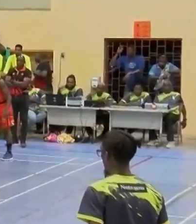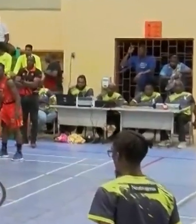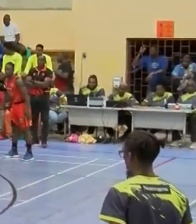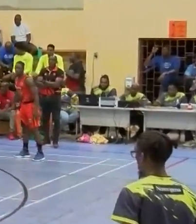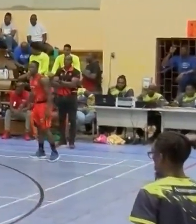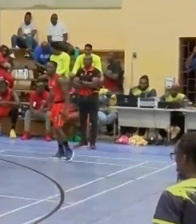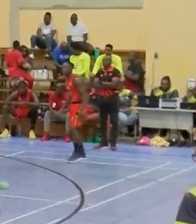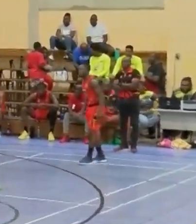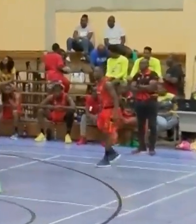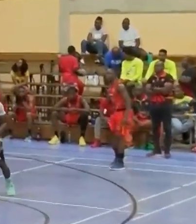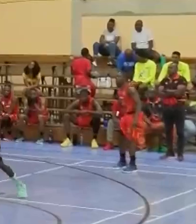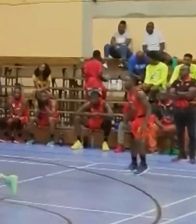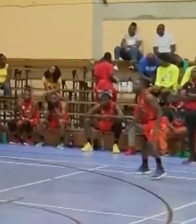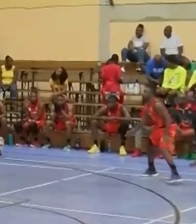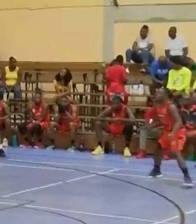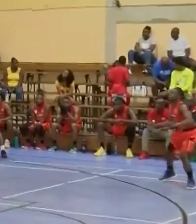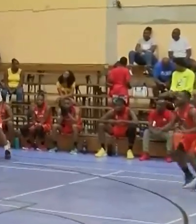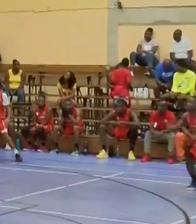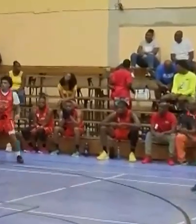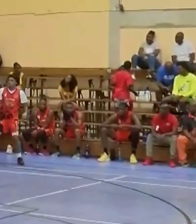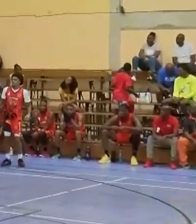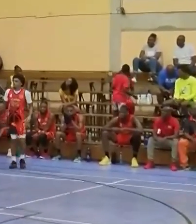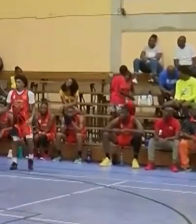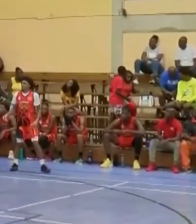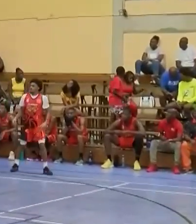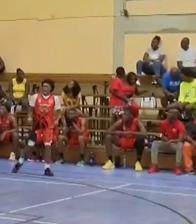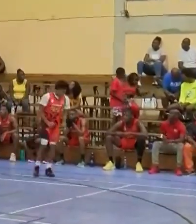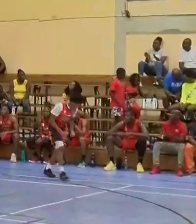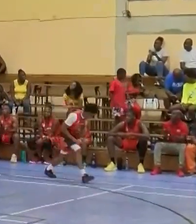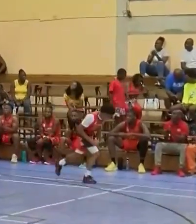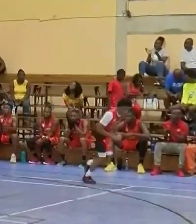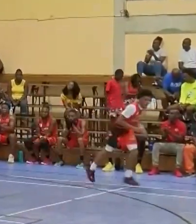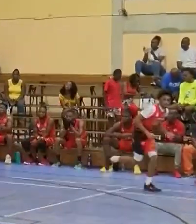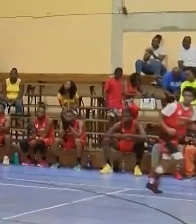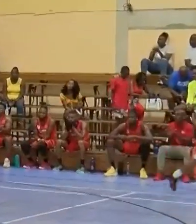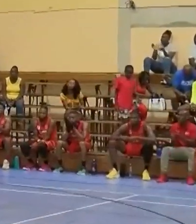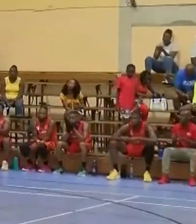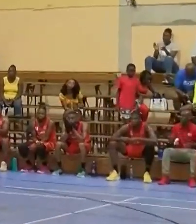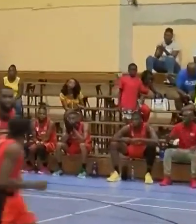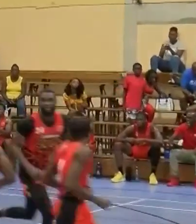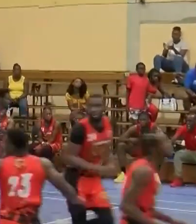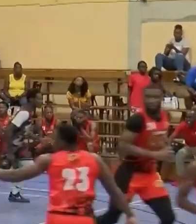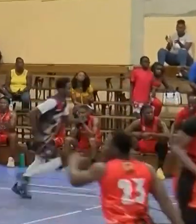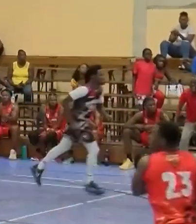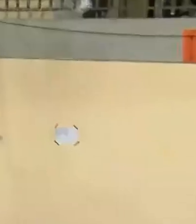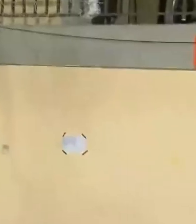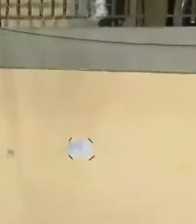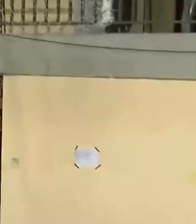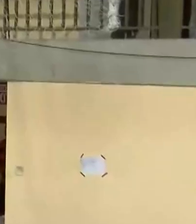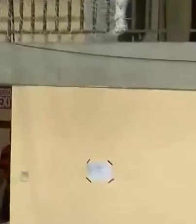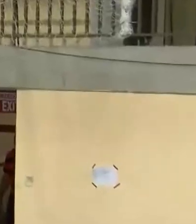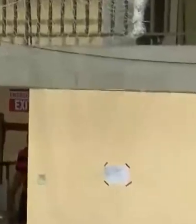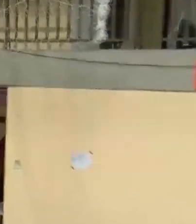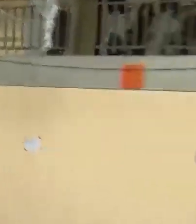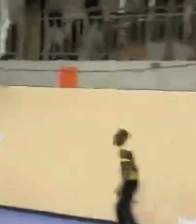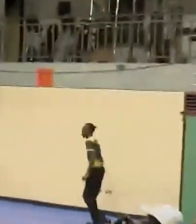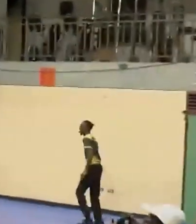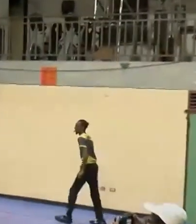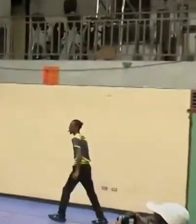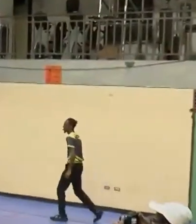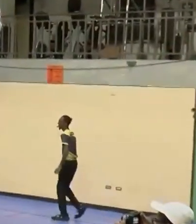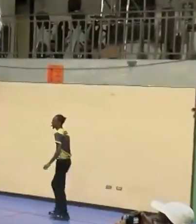from 4 from 3. Marsh, though, made 5 of 10 in 2-point shots in his 14 points. But Pinelands